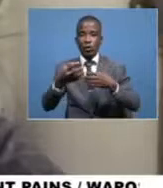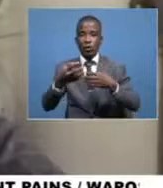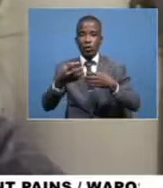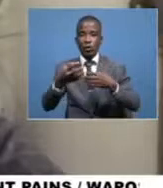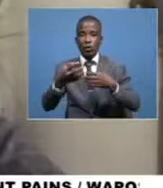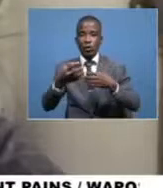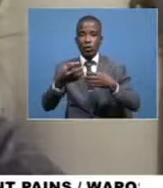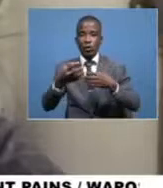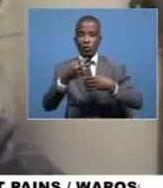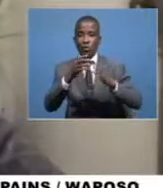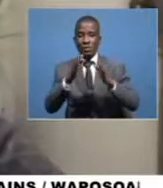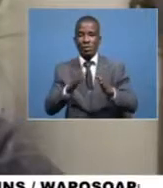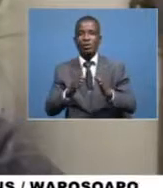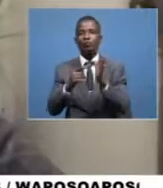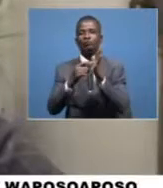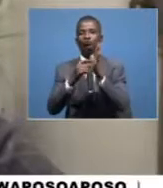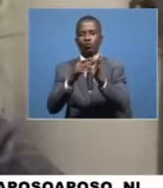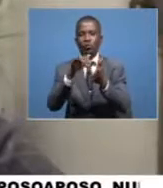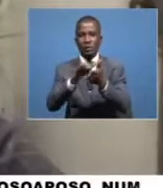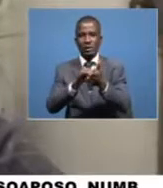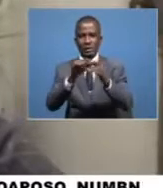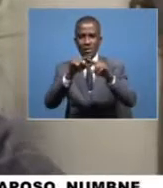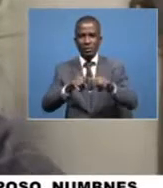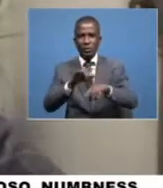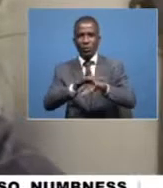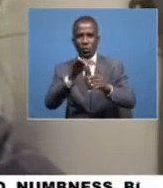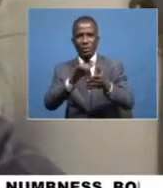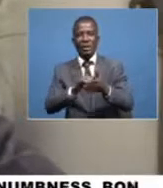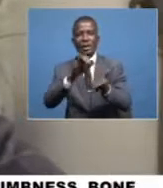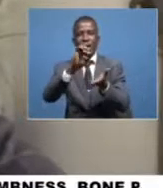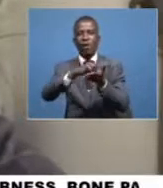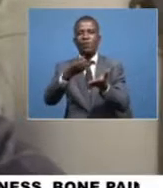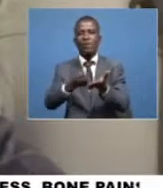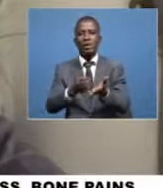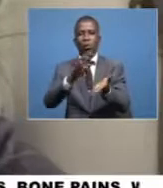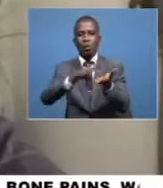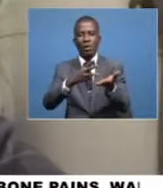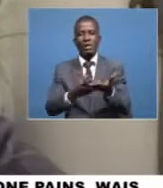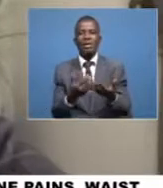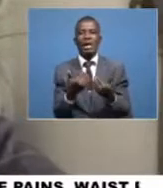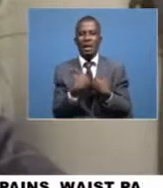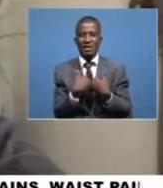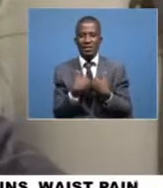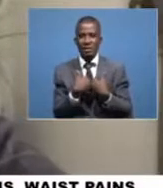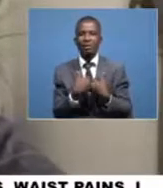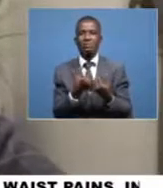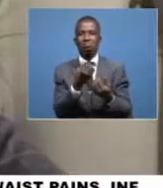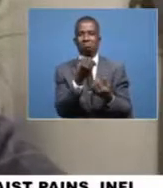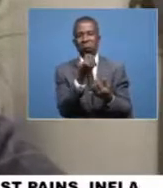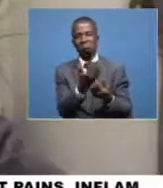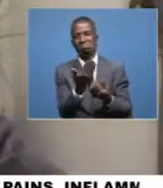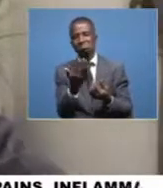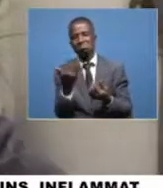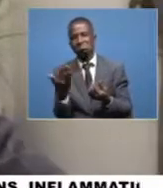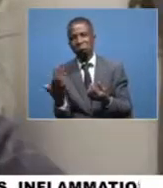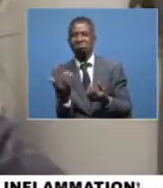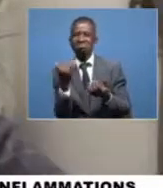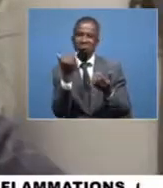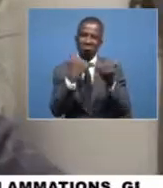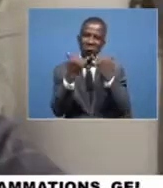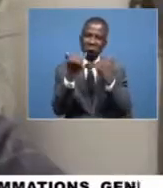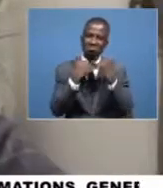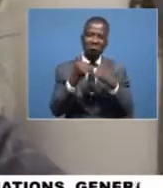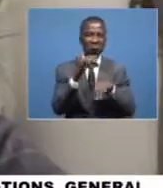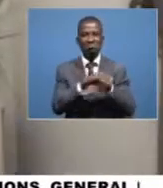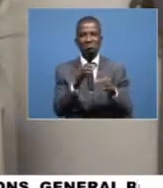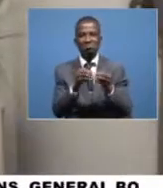that on the basis of the evidence that they have, there were those irregularities, malpractices, and all that. And once they've